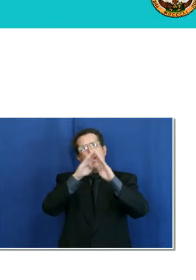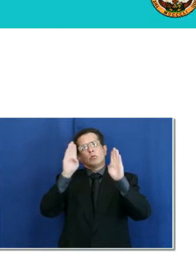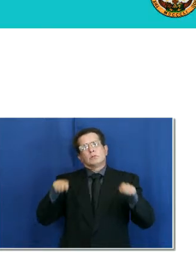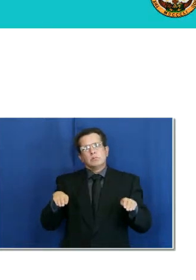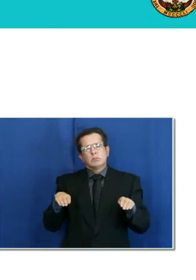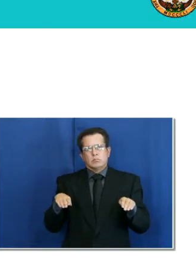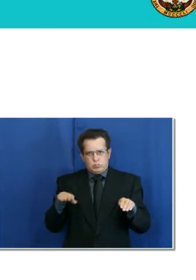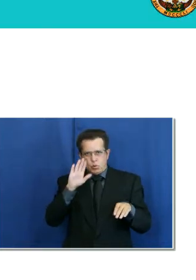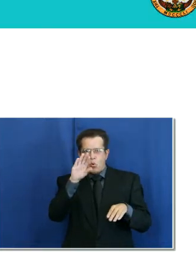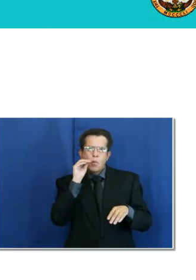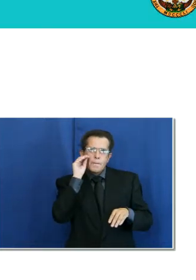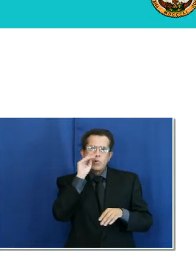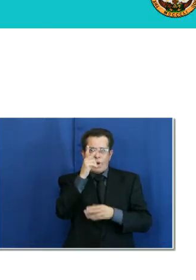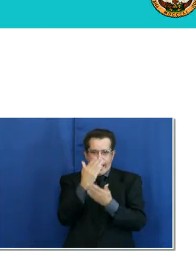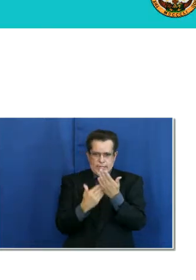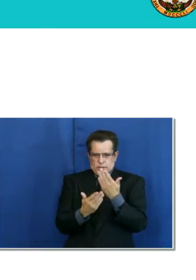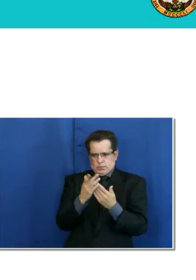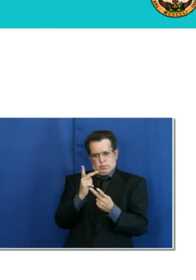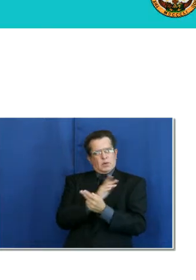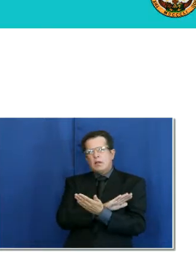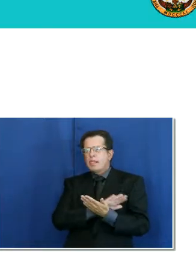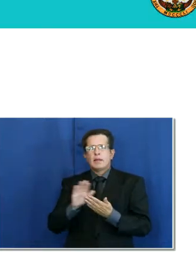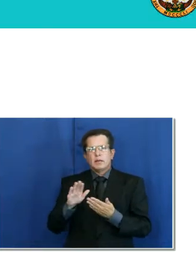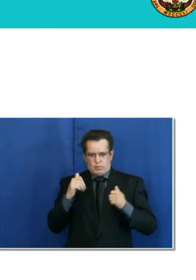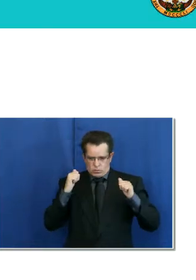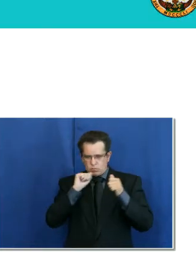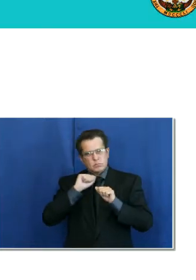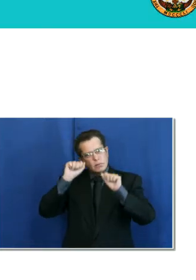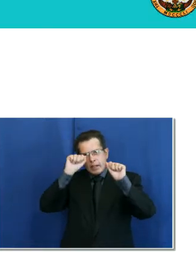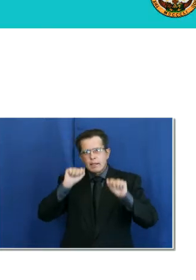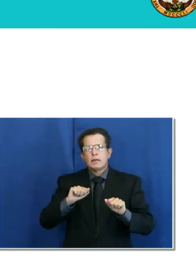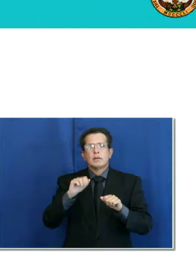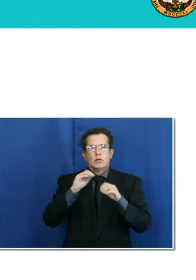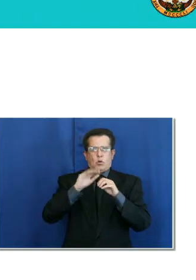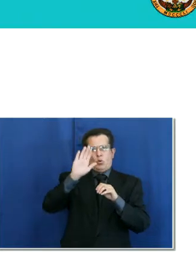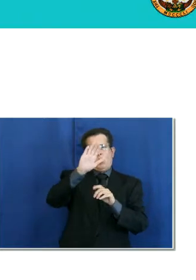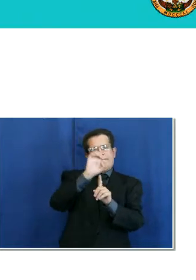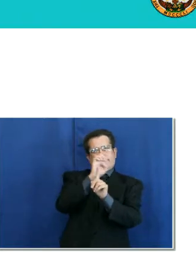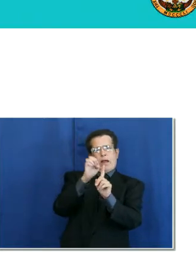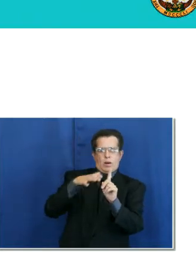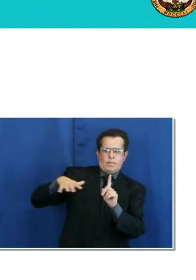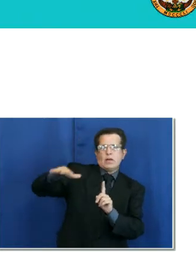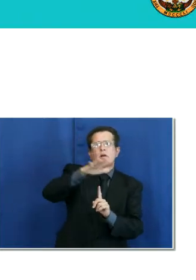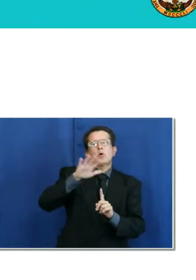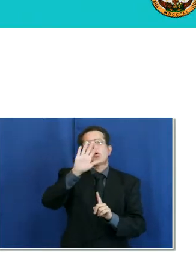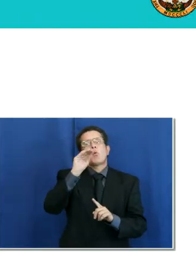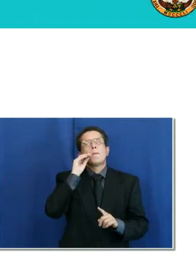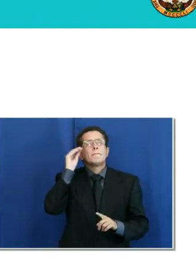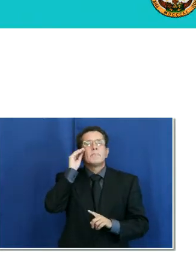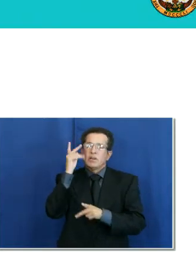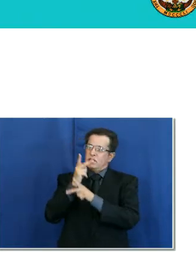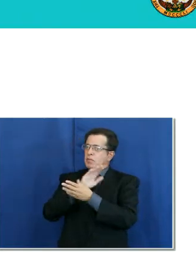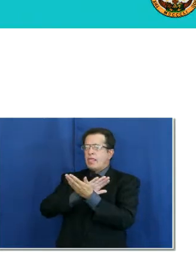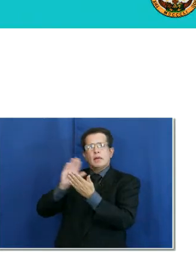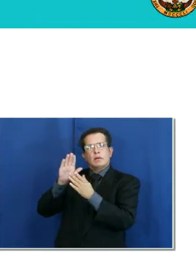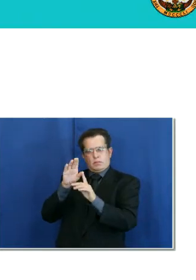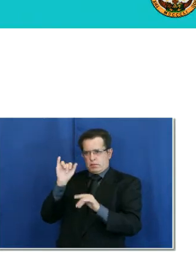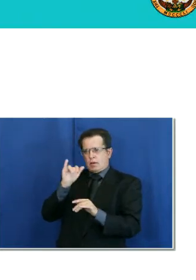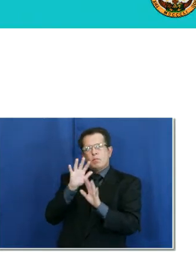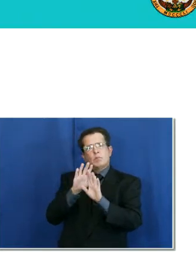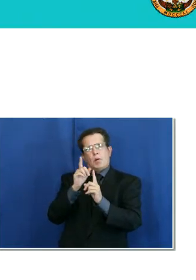frequently, properly, and conducting the appropriate sanitation in your environments. keeping 6 feet apart from